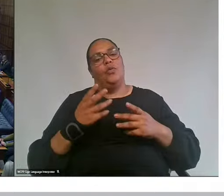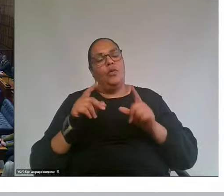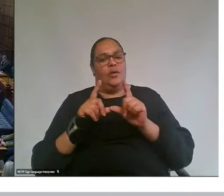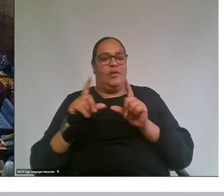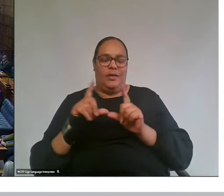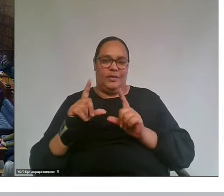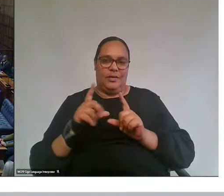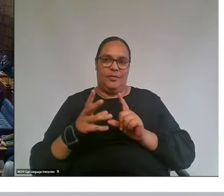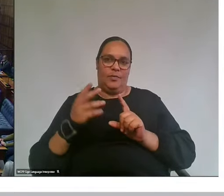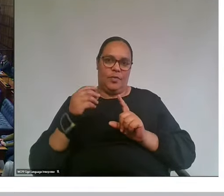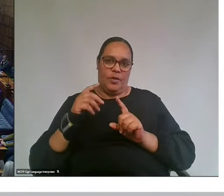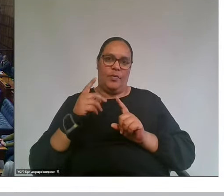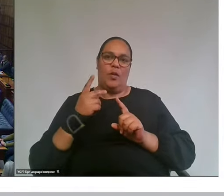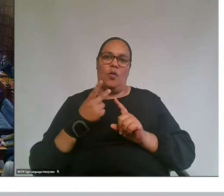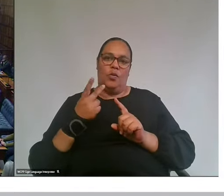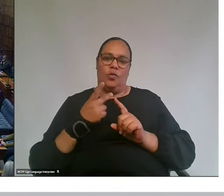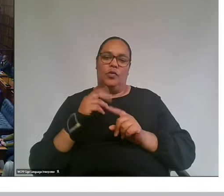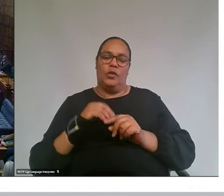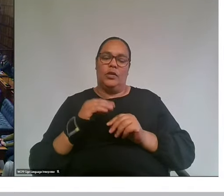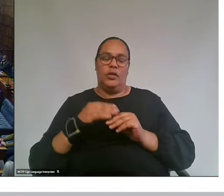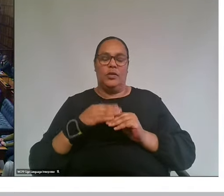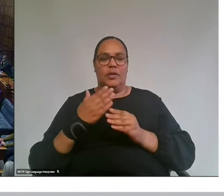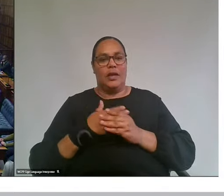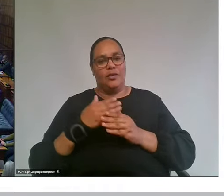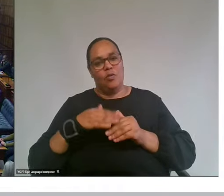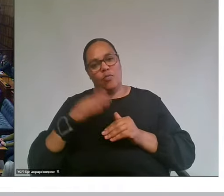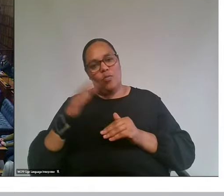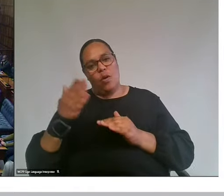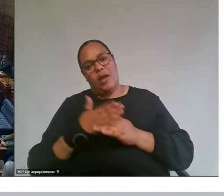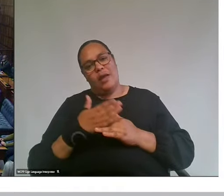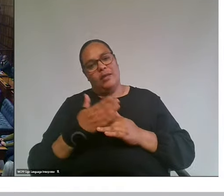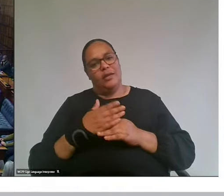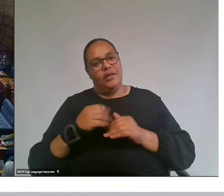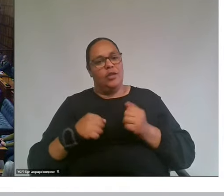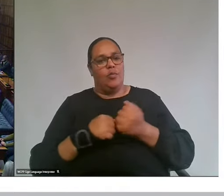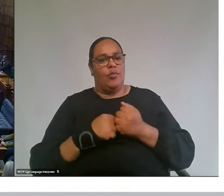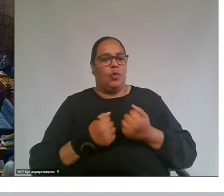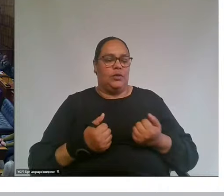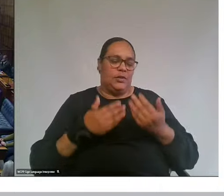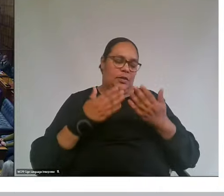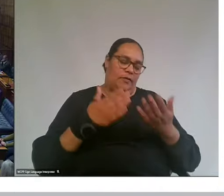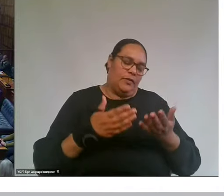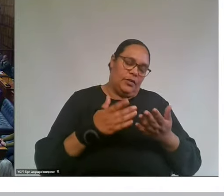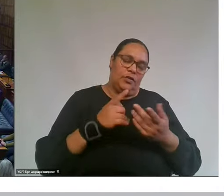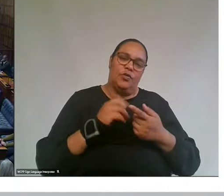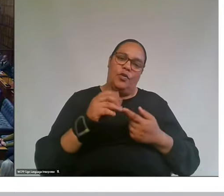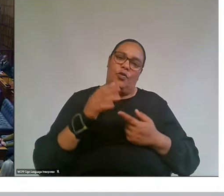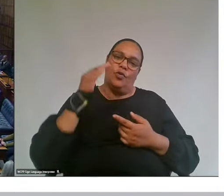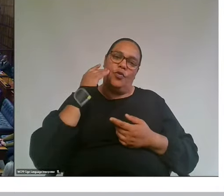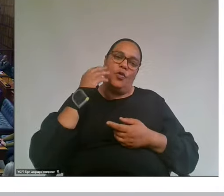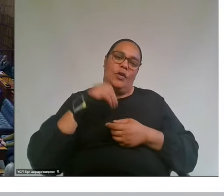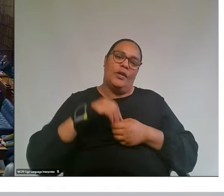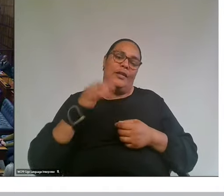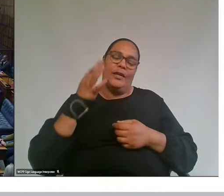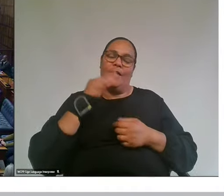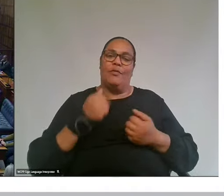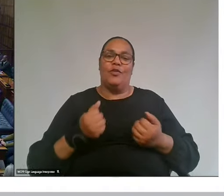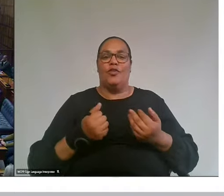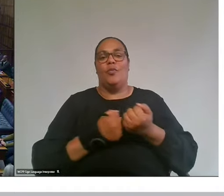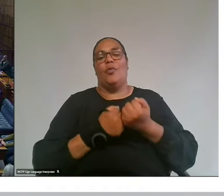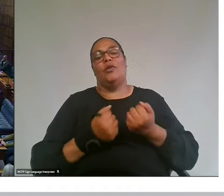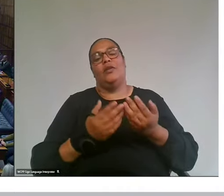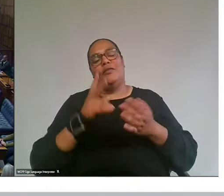okay and then also in in most cases access to support services now now you know that in government support services you